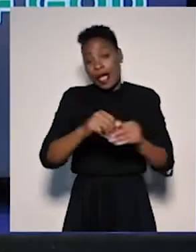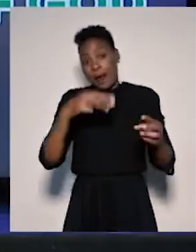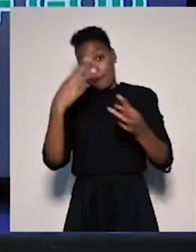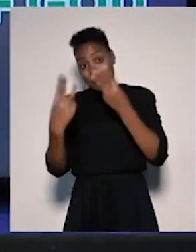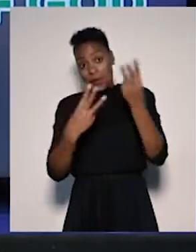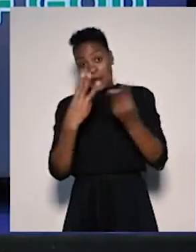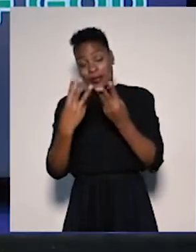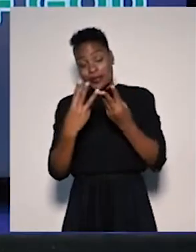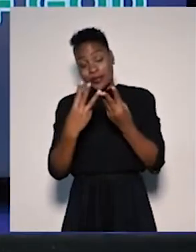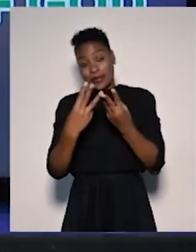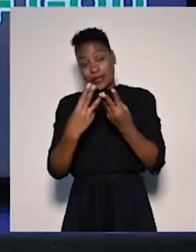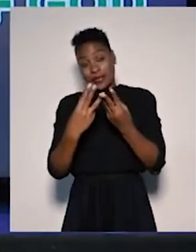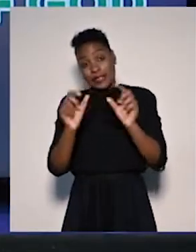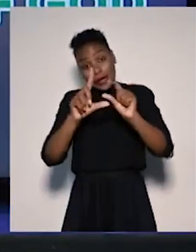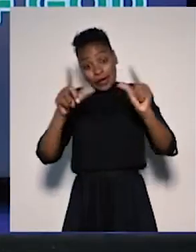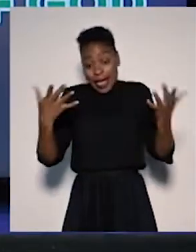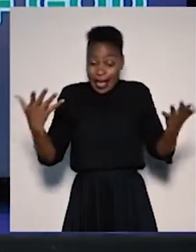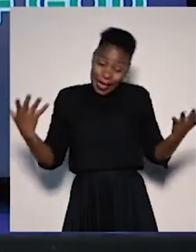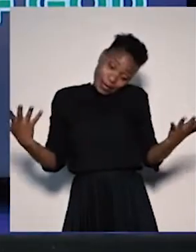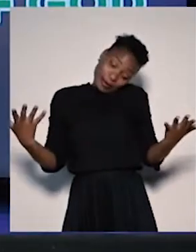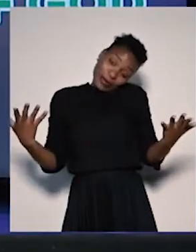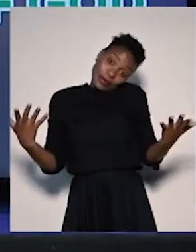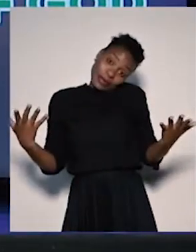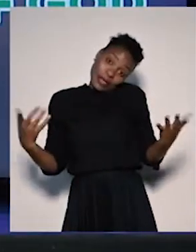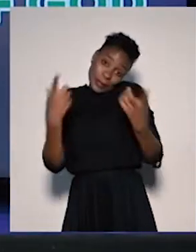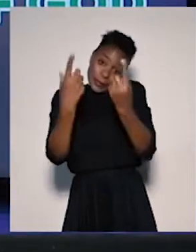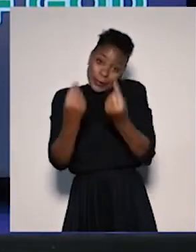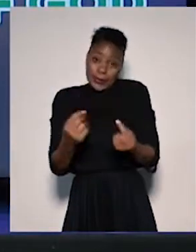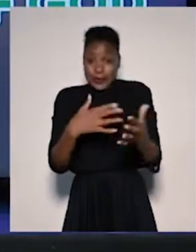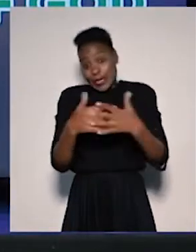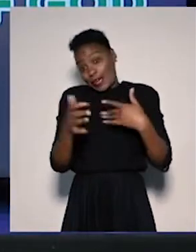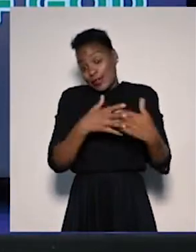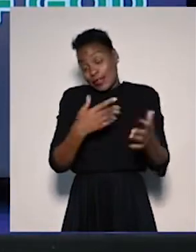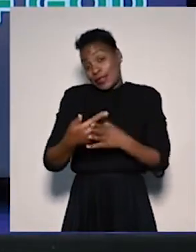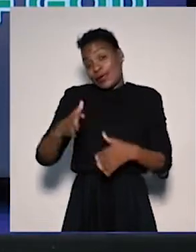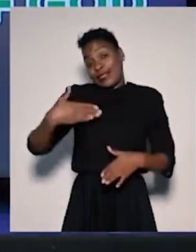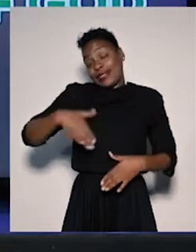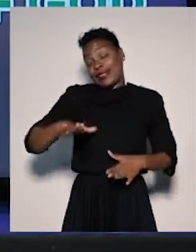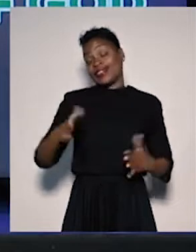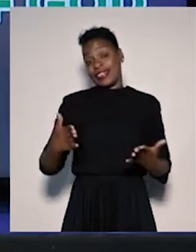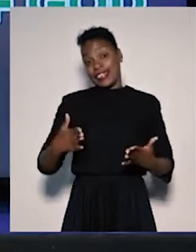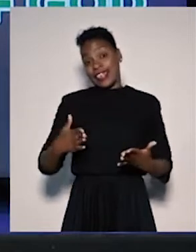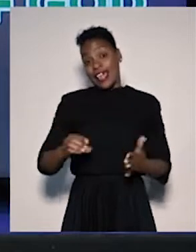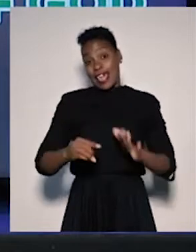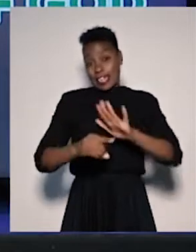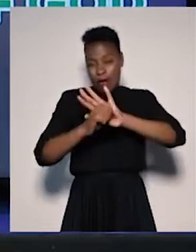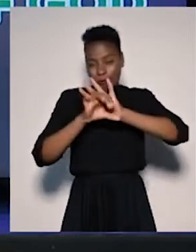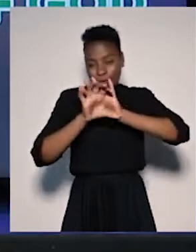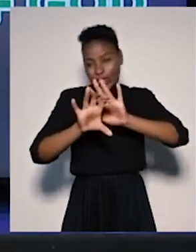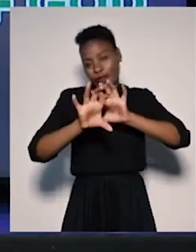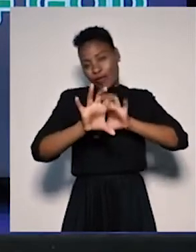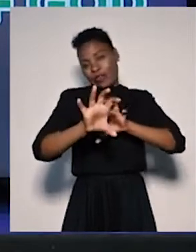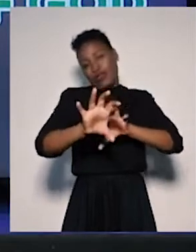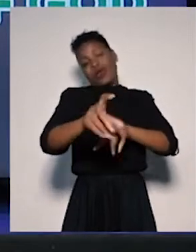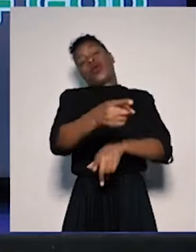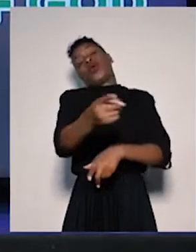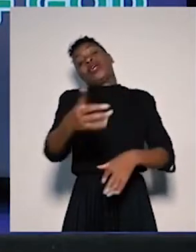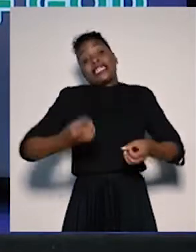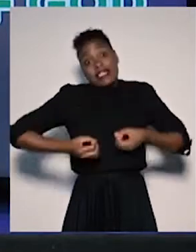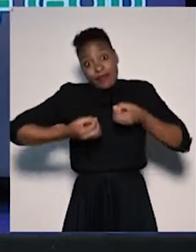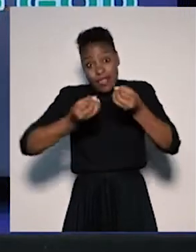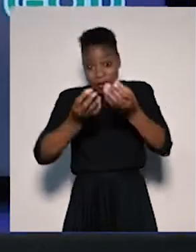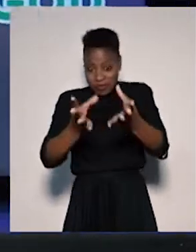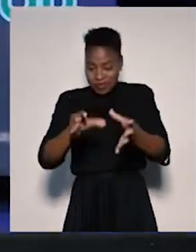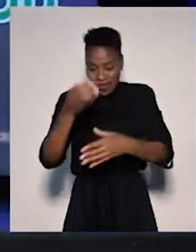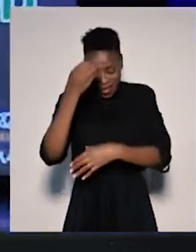and the Lord replied, well, do as they say. Bow faster. Give them a king. This is what I